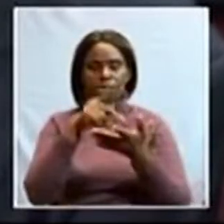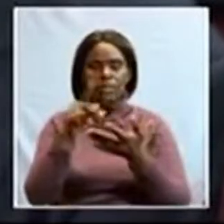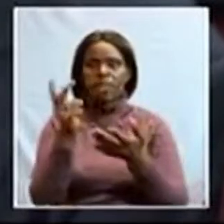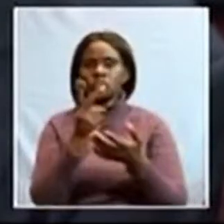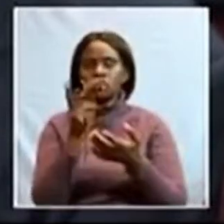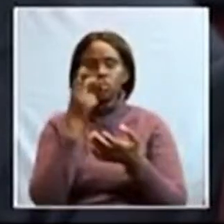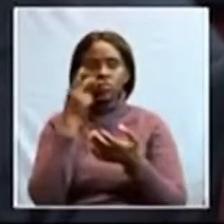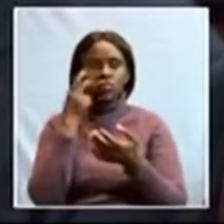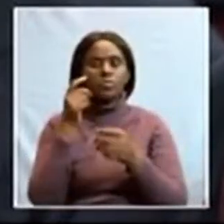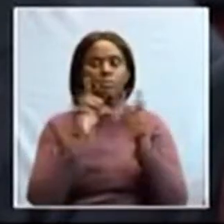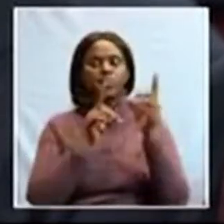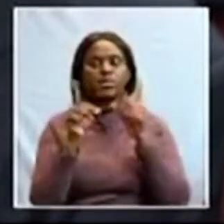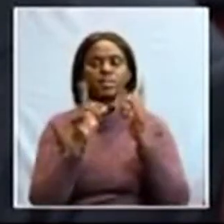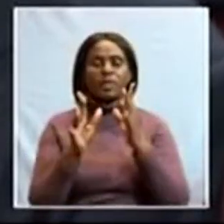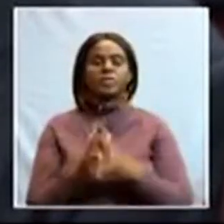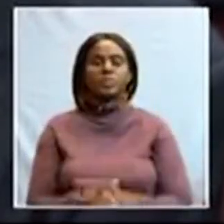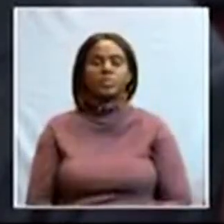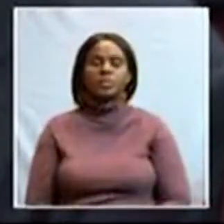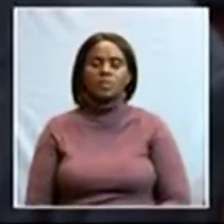Yes, Director.